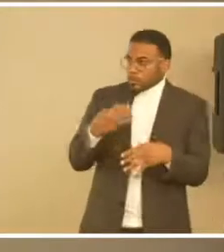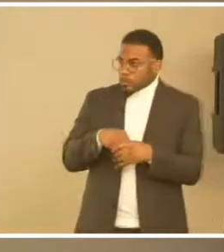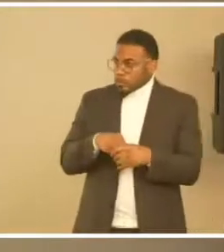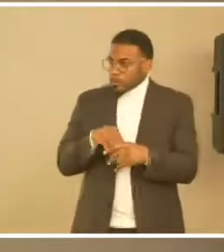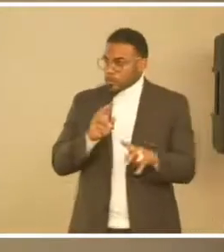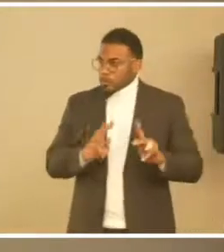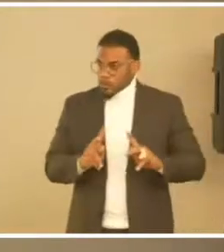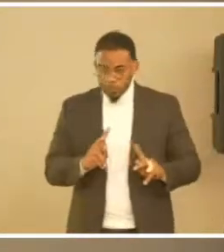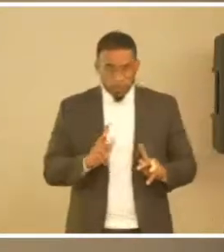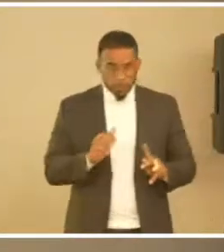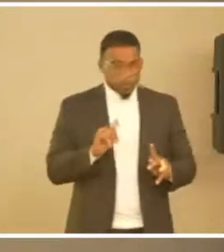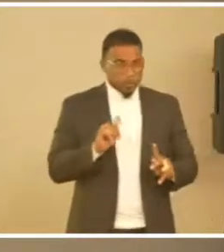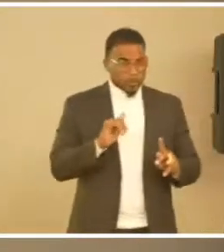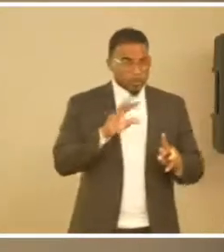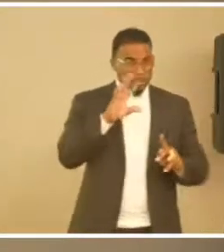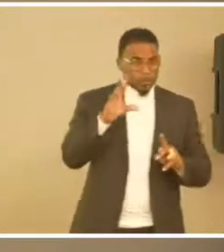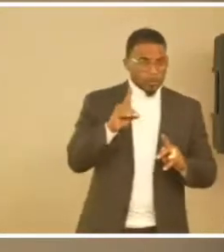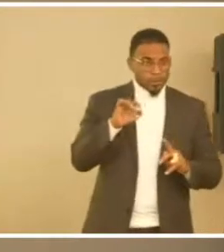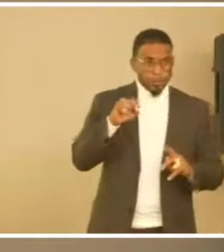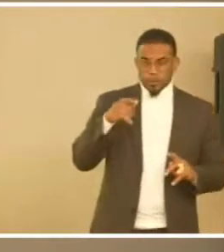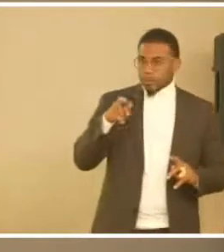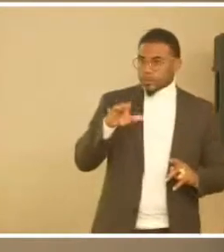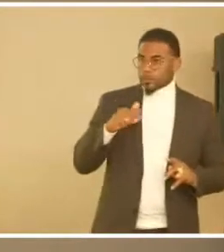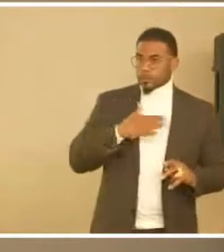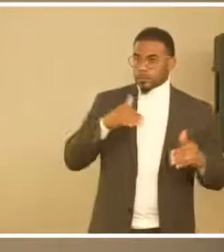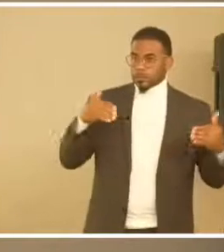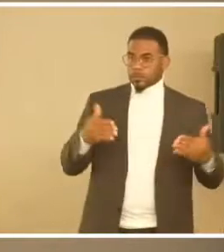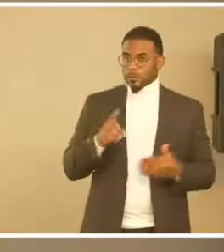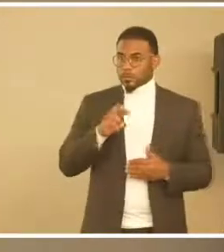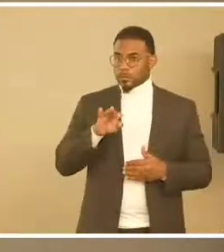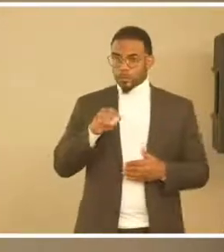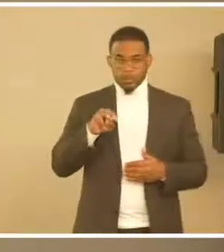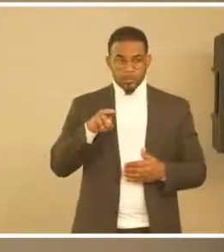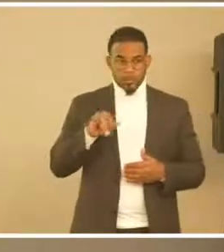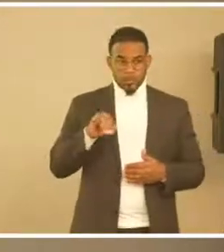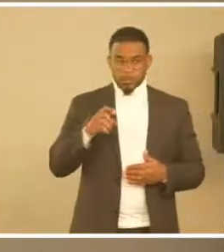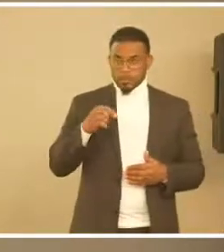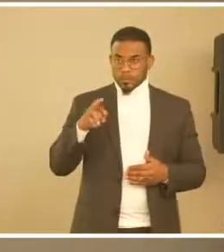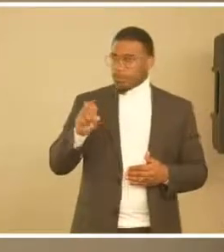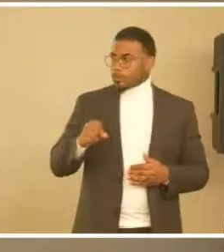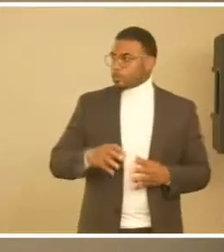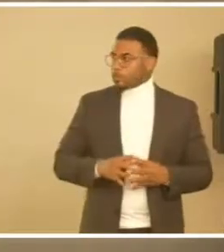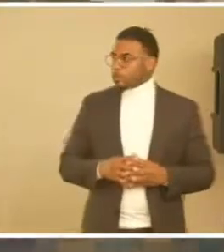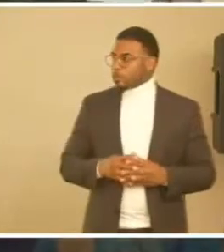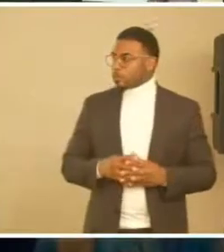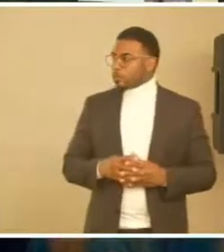involve people of the African diaspora. Please welcome Dr. Imani Cheers.